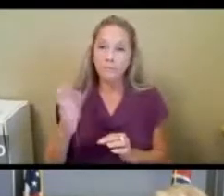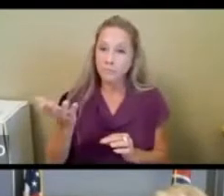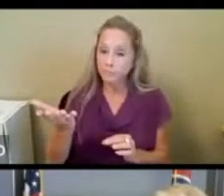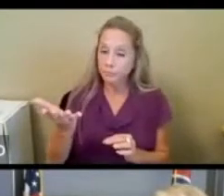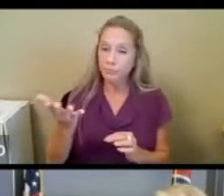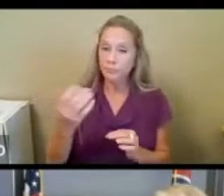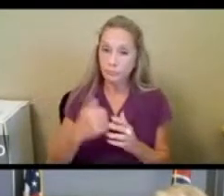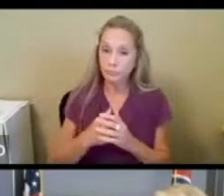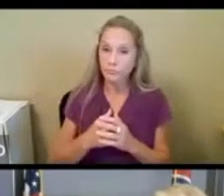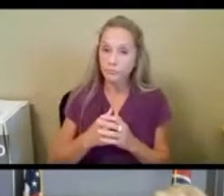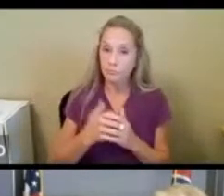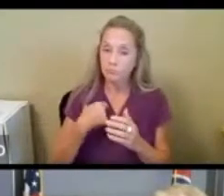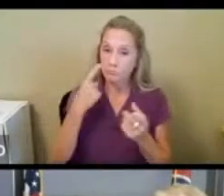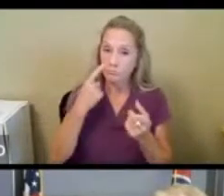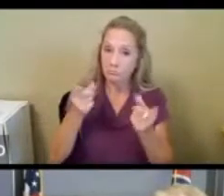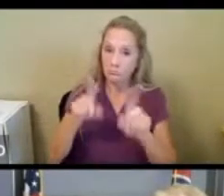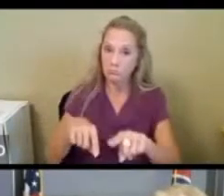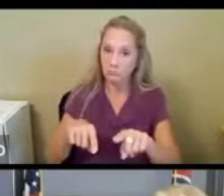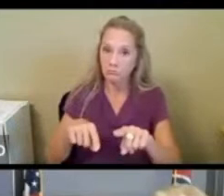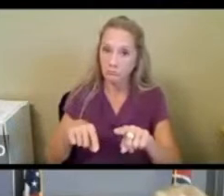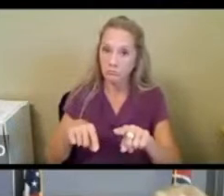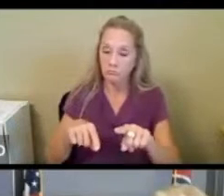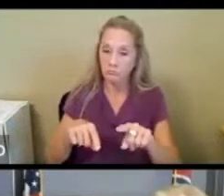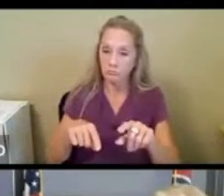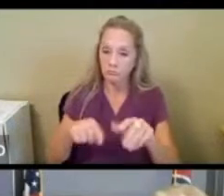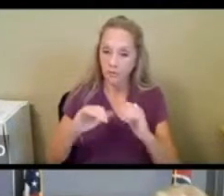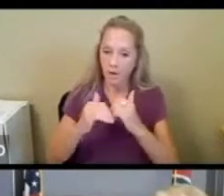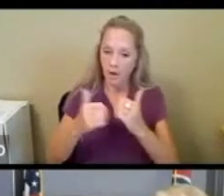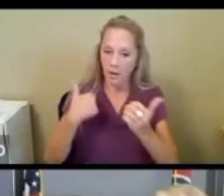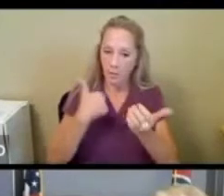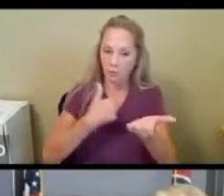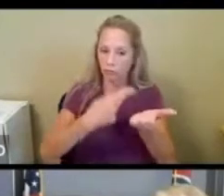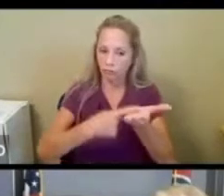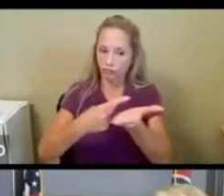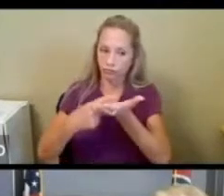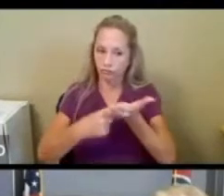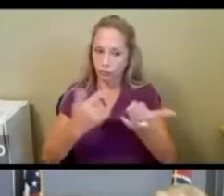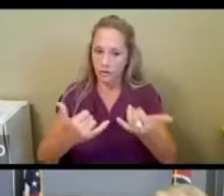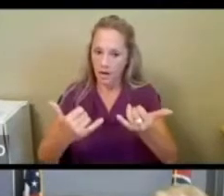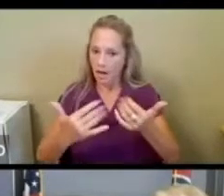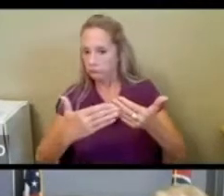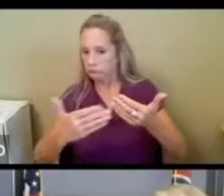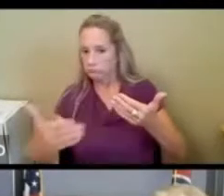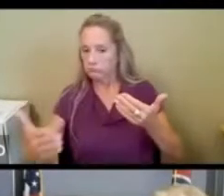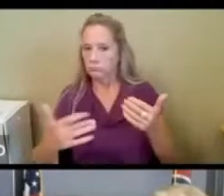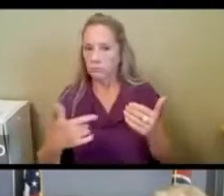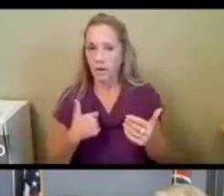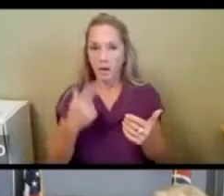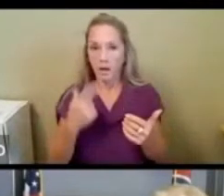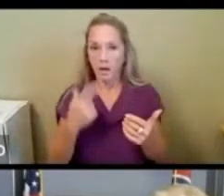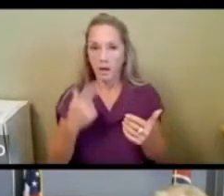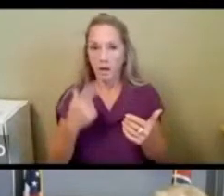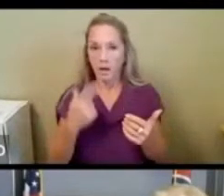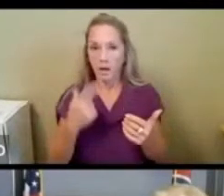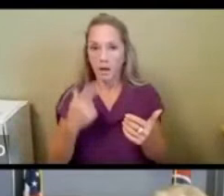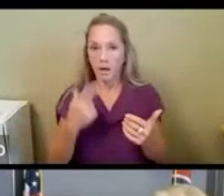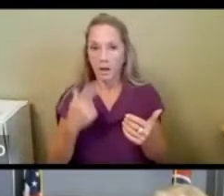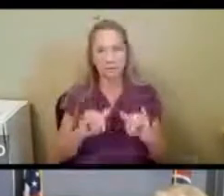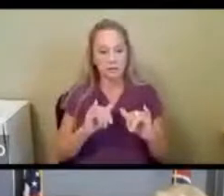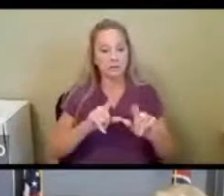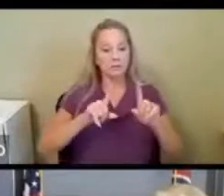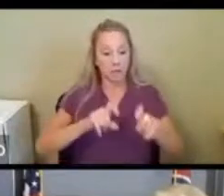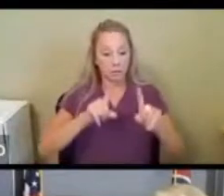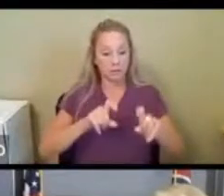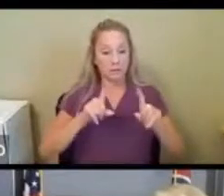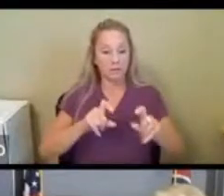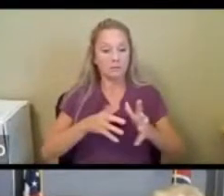I'm in agreement with the direction of this discussion. I do think, for example, just testing volume, even though it's partially embedded